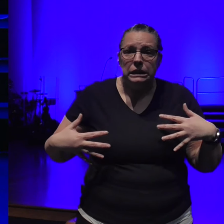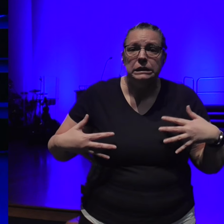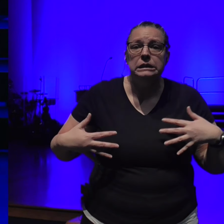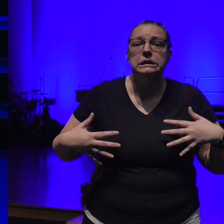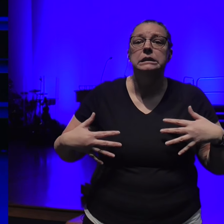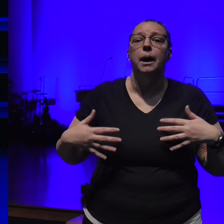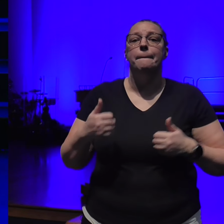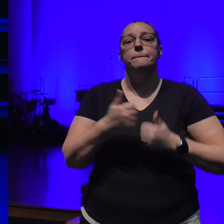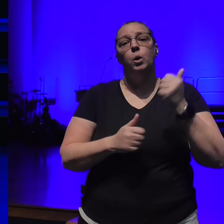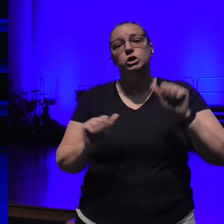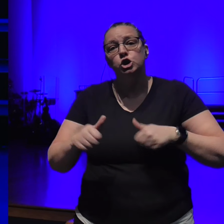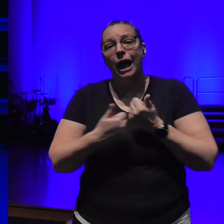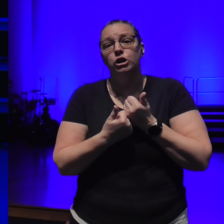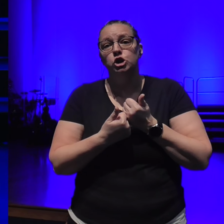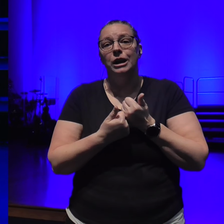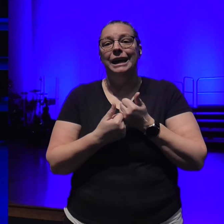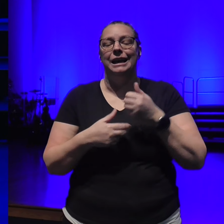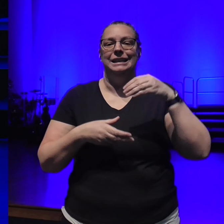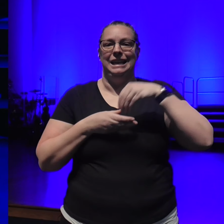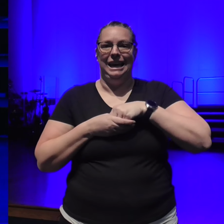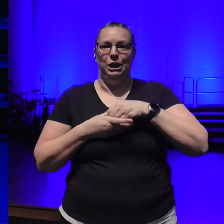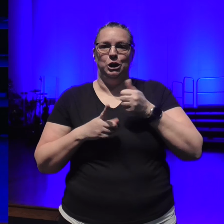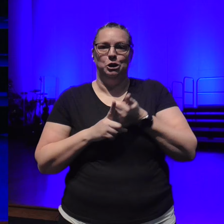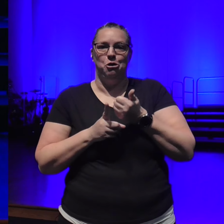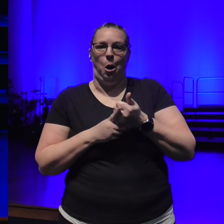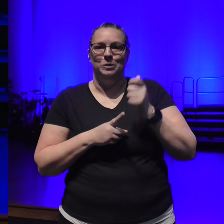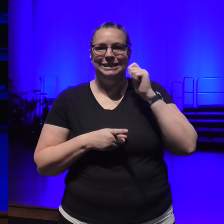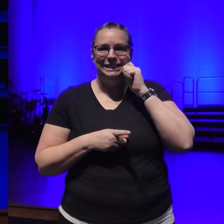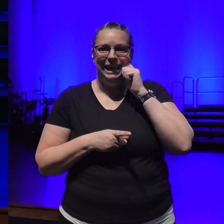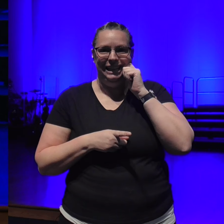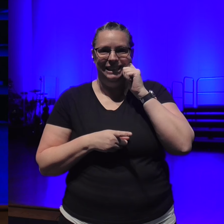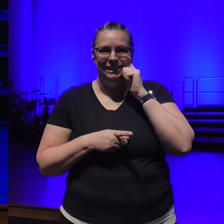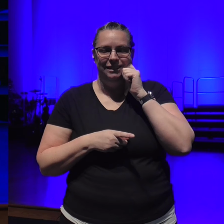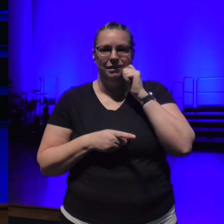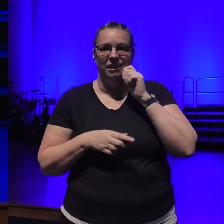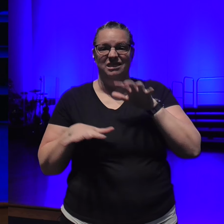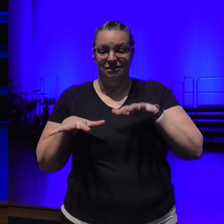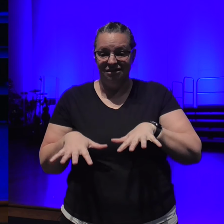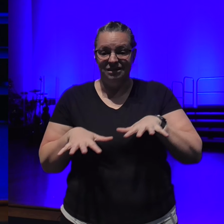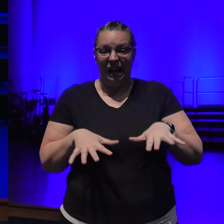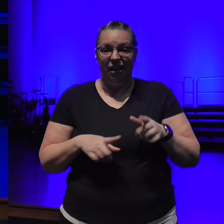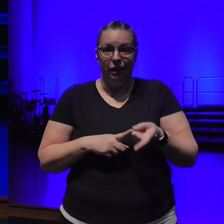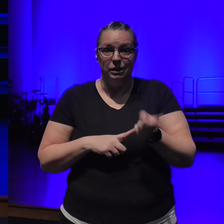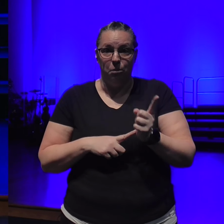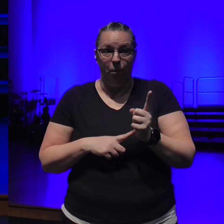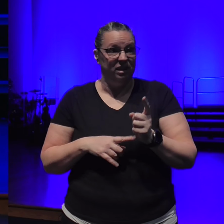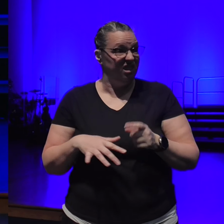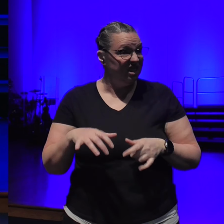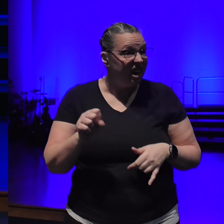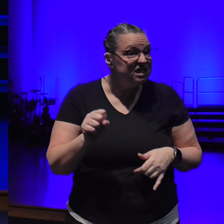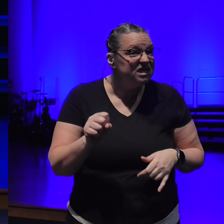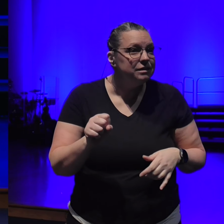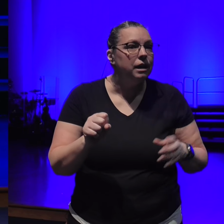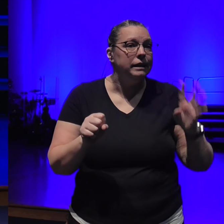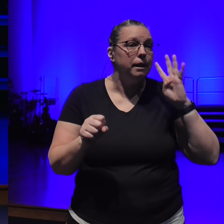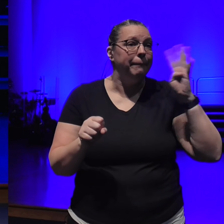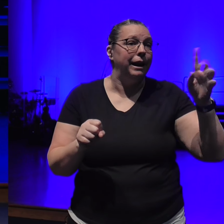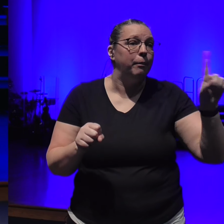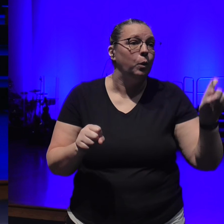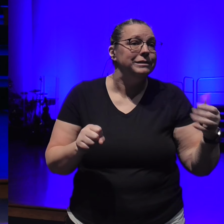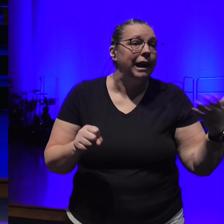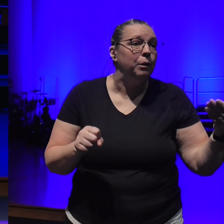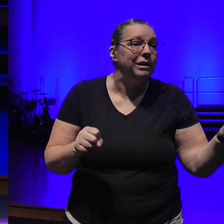for you is being in your own skin, is settling into this moment. Does that resonate? Yes or no? Just a made-up silly quiz anyways.